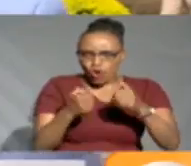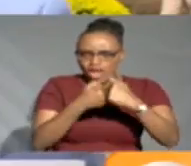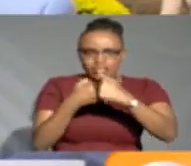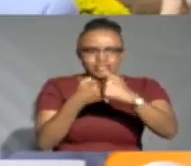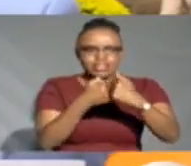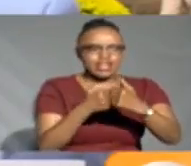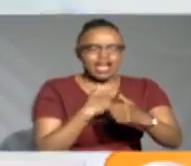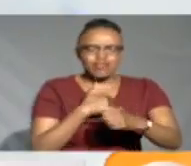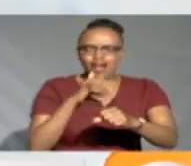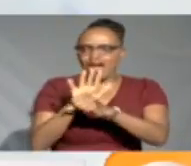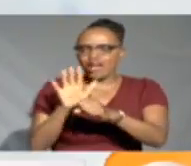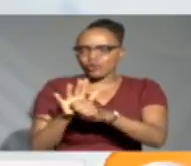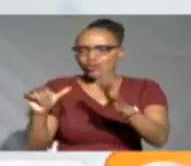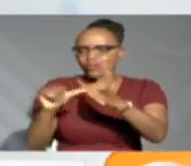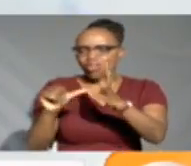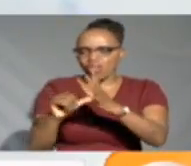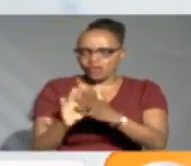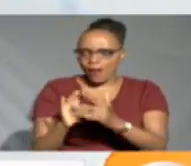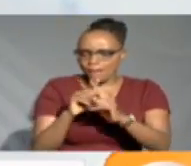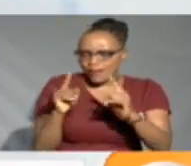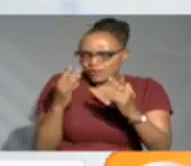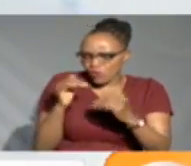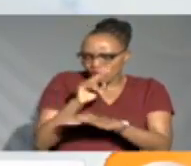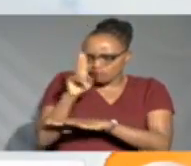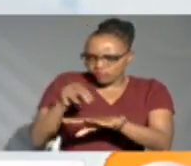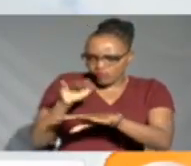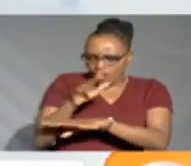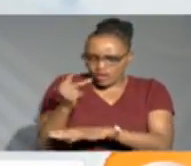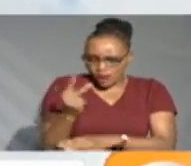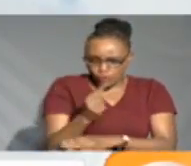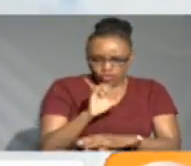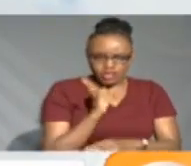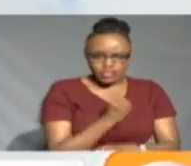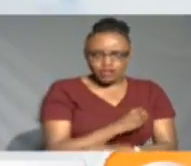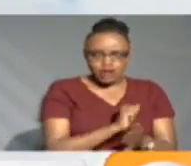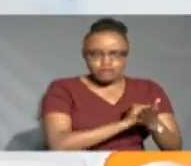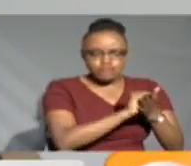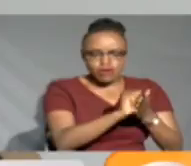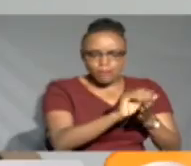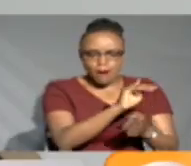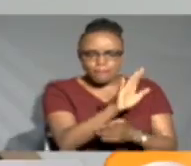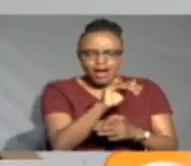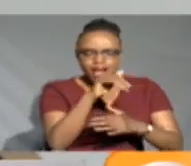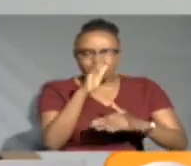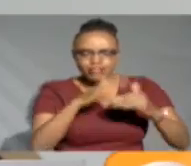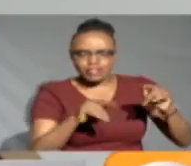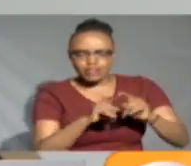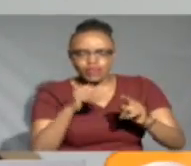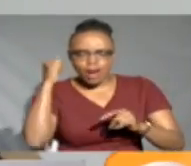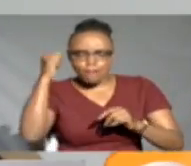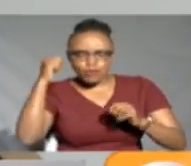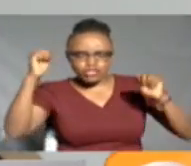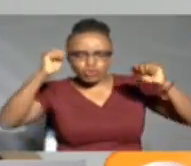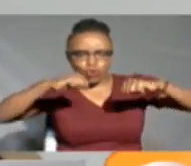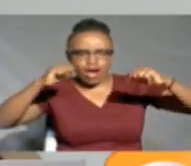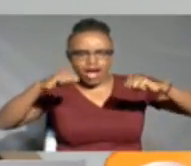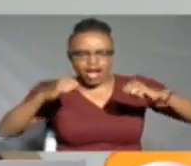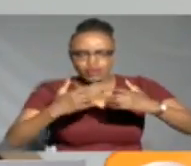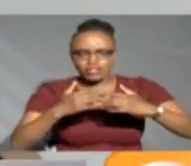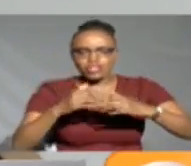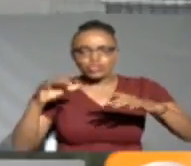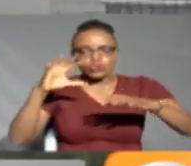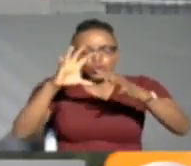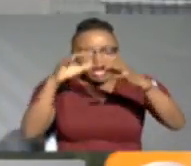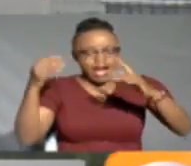more clawback clauses. But why would the National Assembly and the Senate publish two bills instead of seeking a political consensus to arrive at a